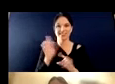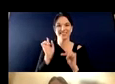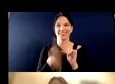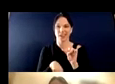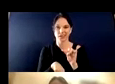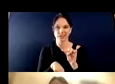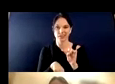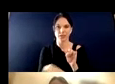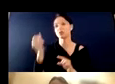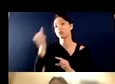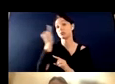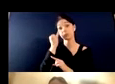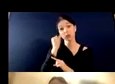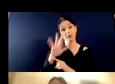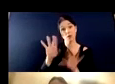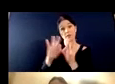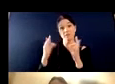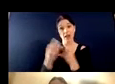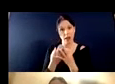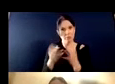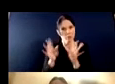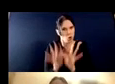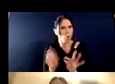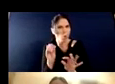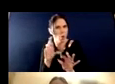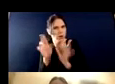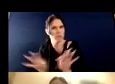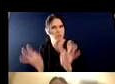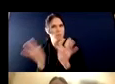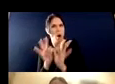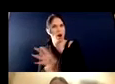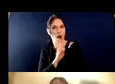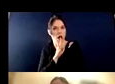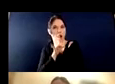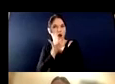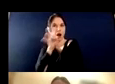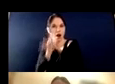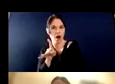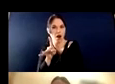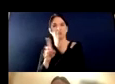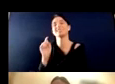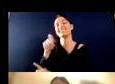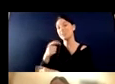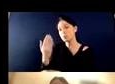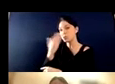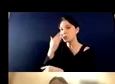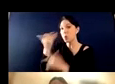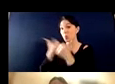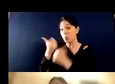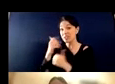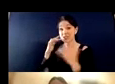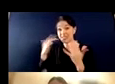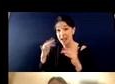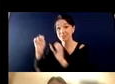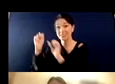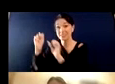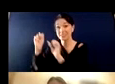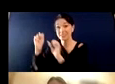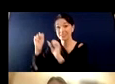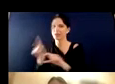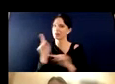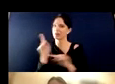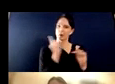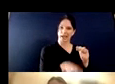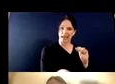spoken language and produce verbal speech, we need to know what sounds they can hear and what sounds they are not able to